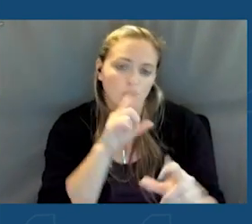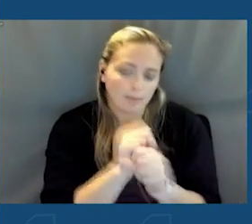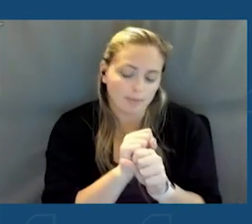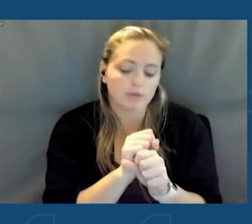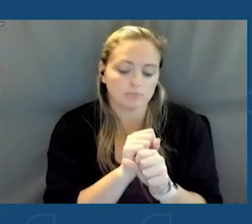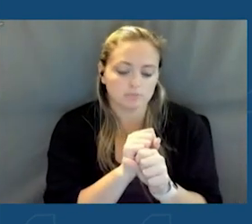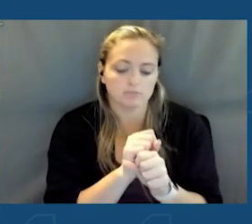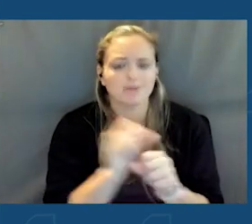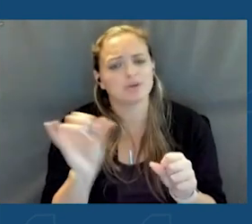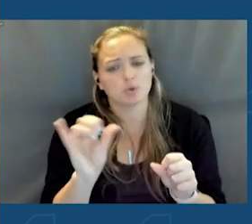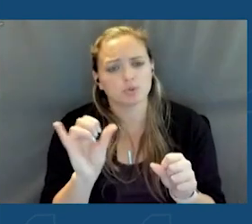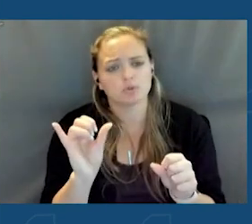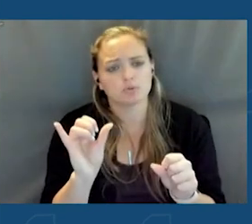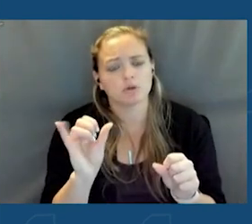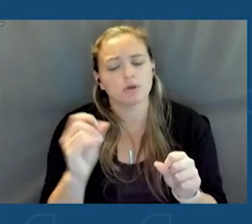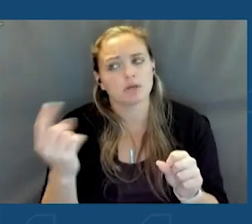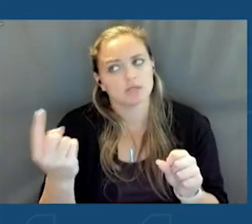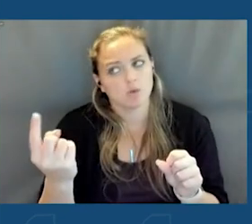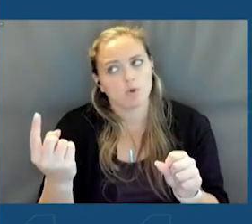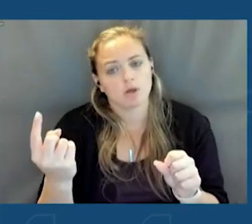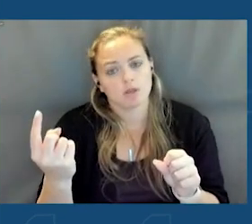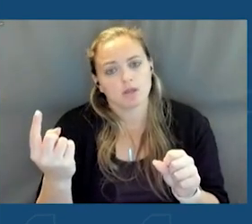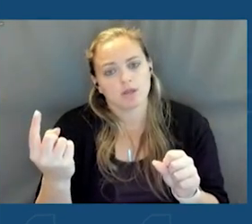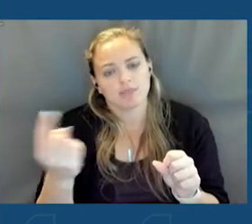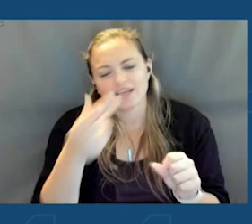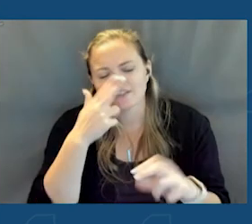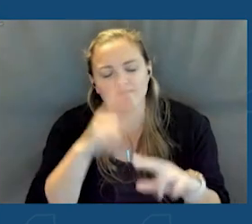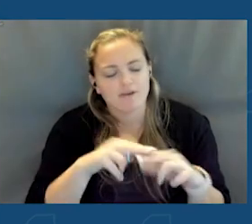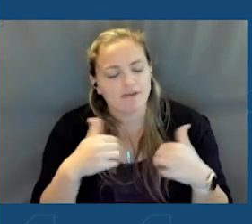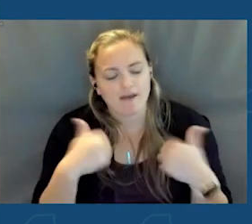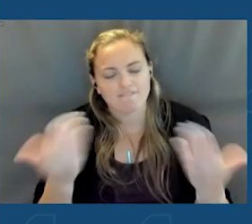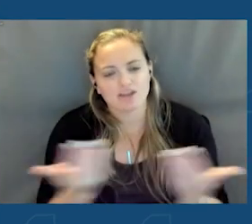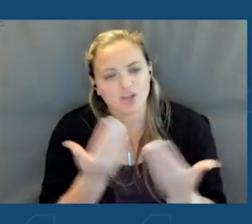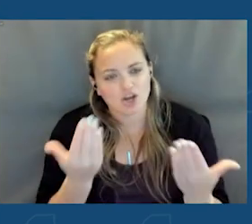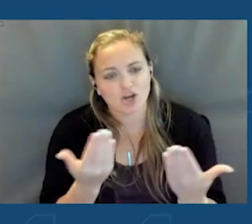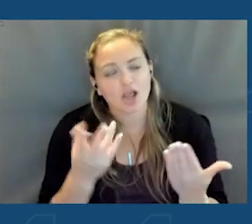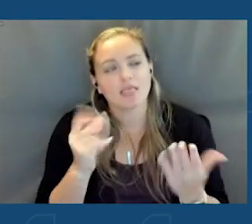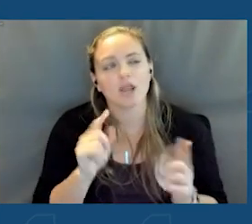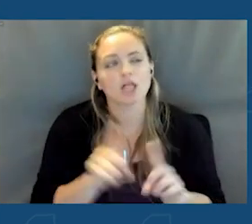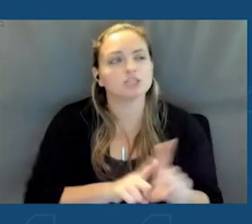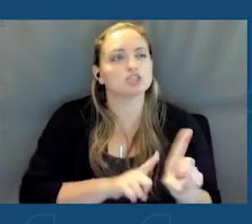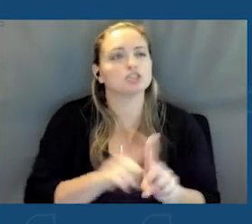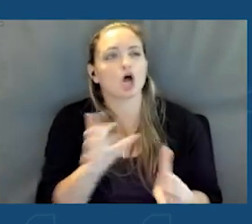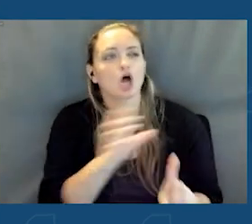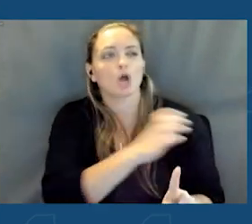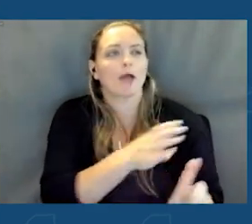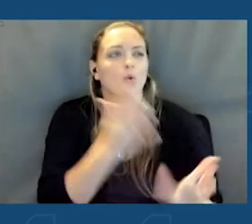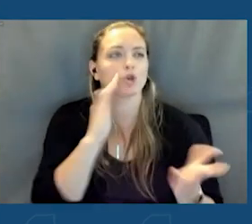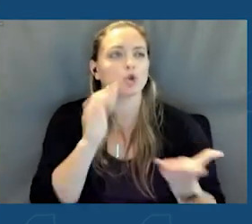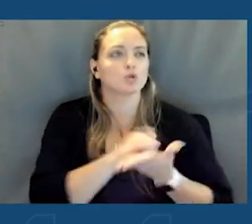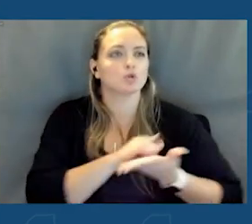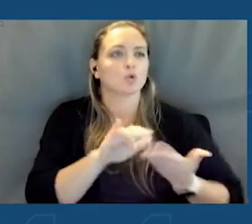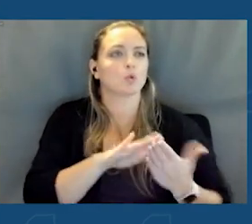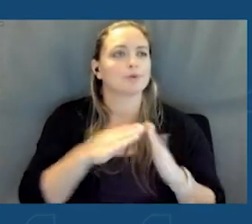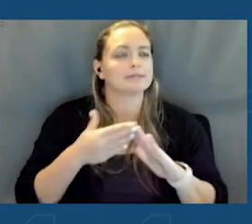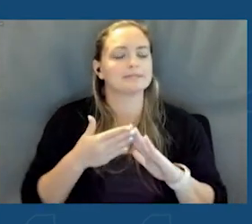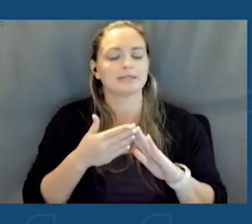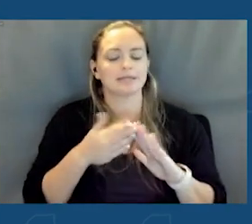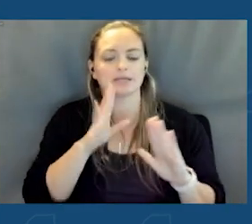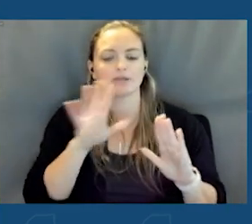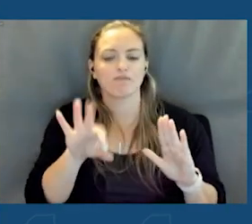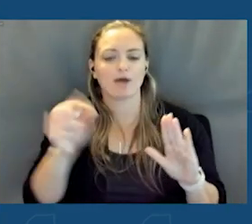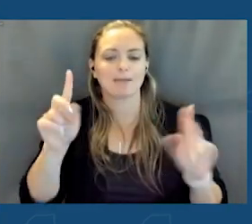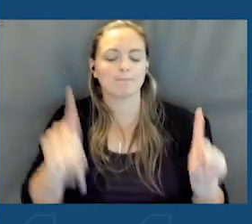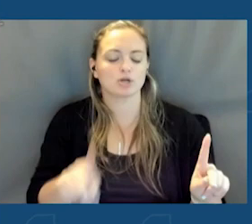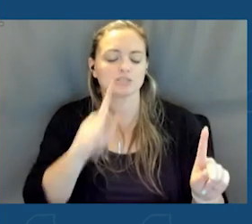also, there's someone who's just kind of just fun to have here. Adds a little bit of star power. I know this is New York City. It's hard to find somebody who's going to impress everybody. We're in New